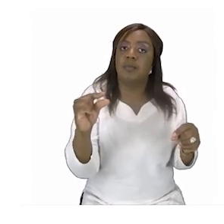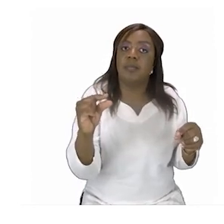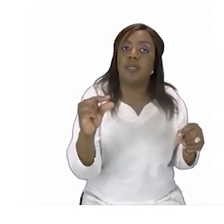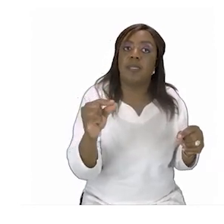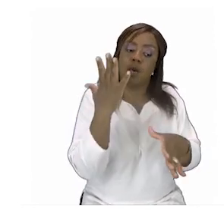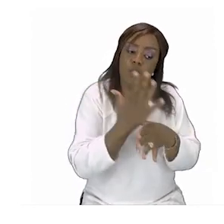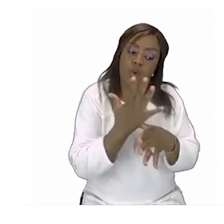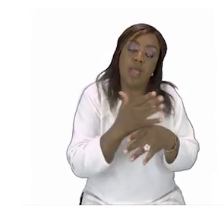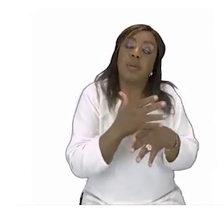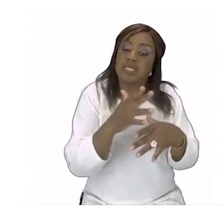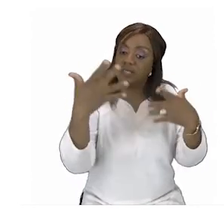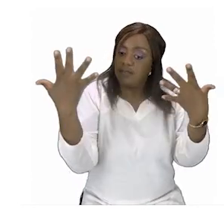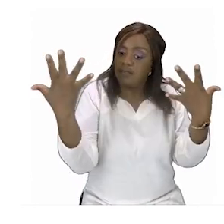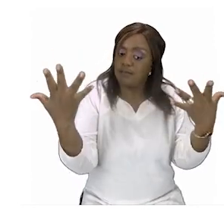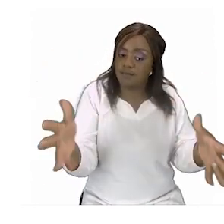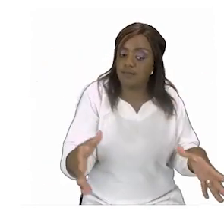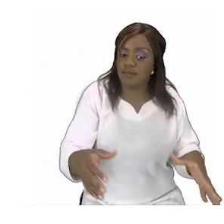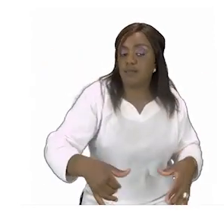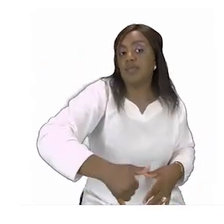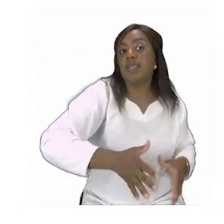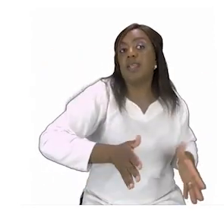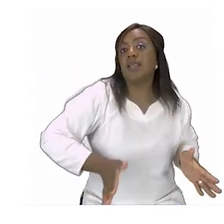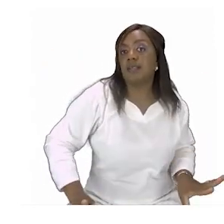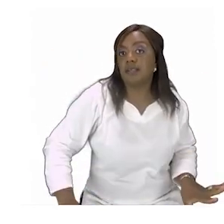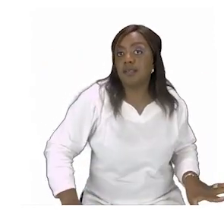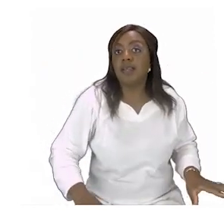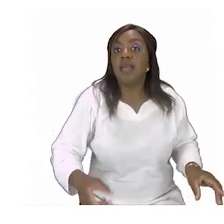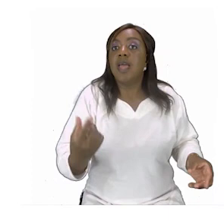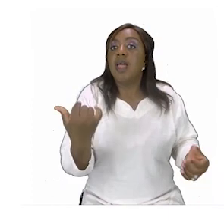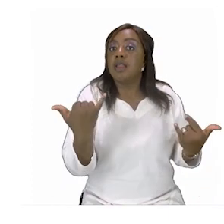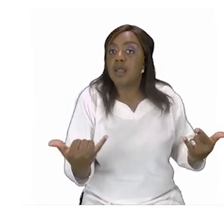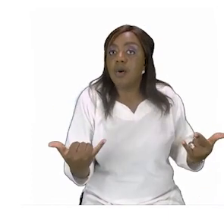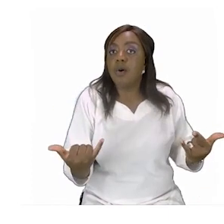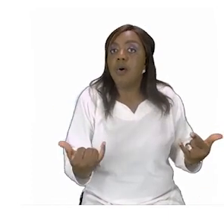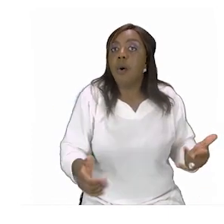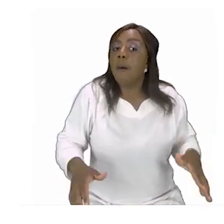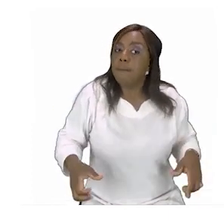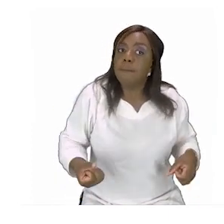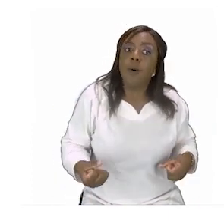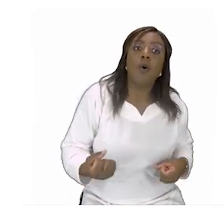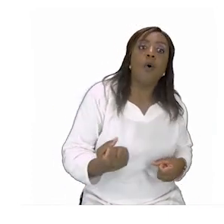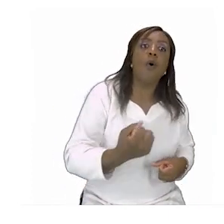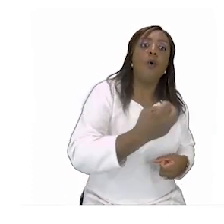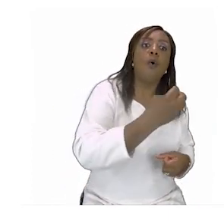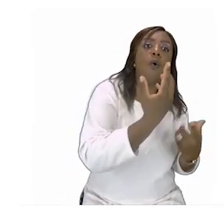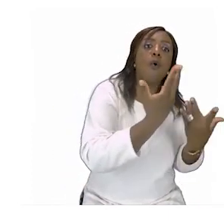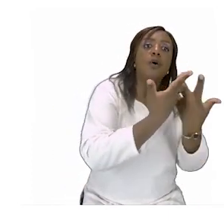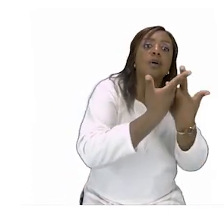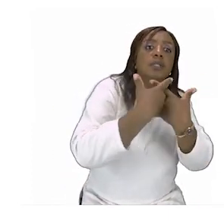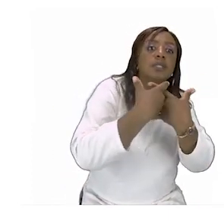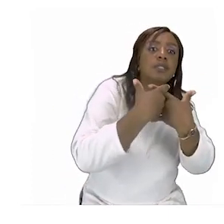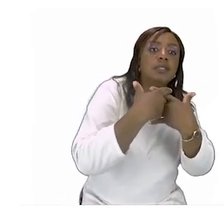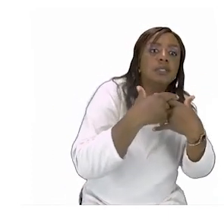works because that was the fourth word we used. The best words that we